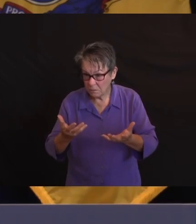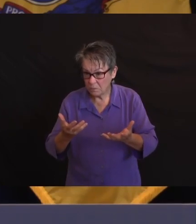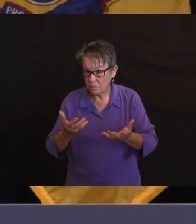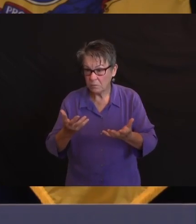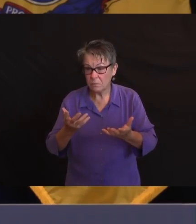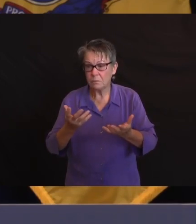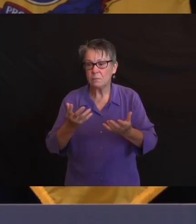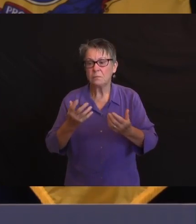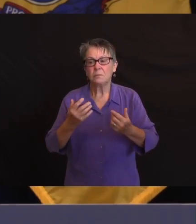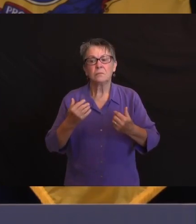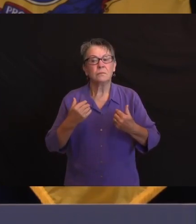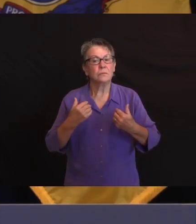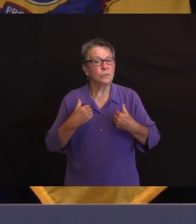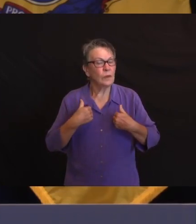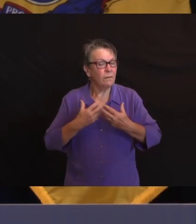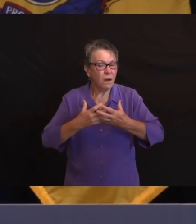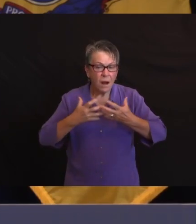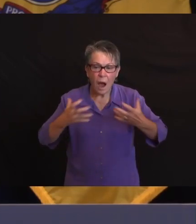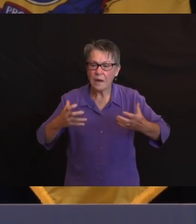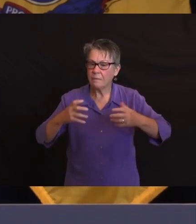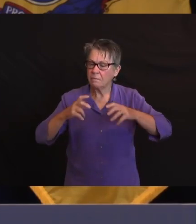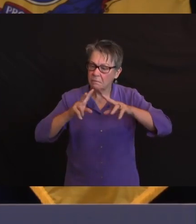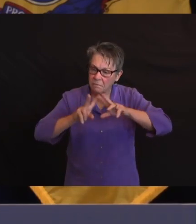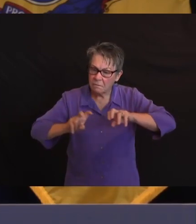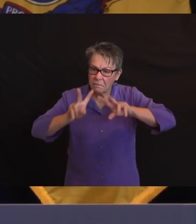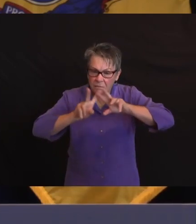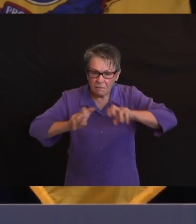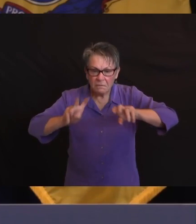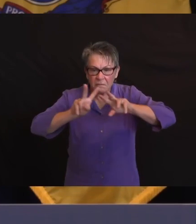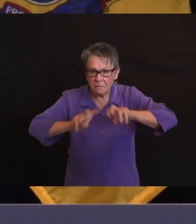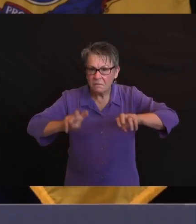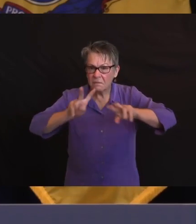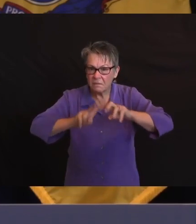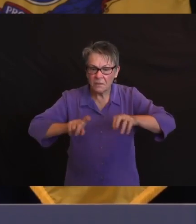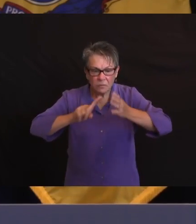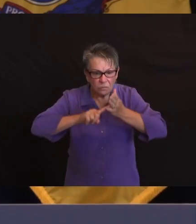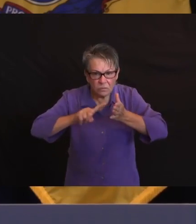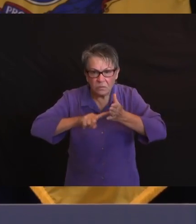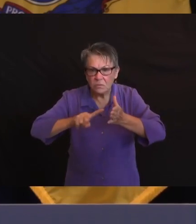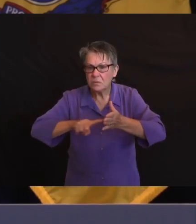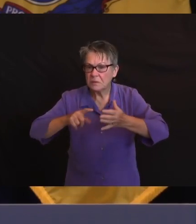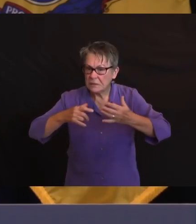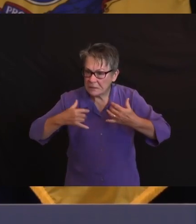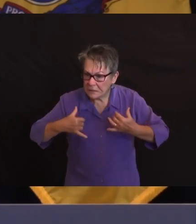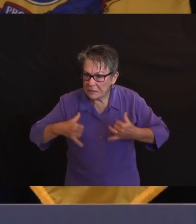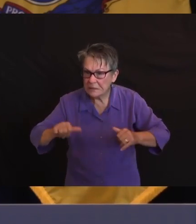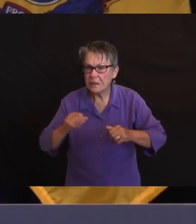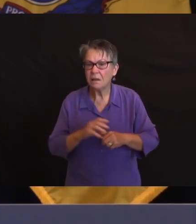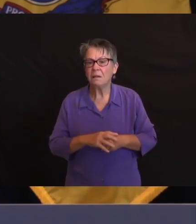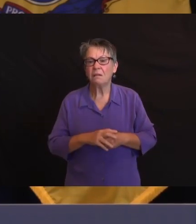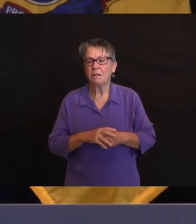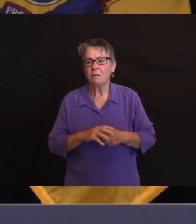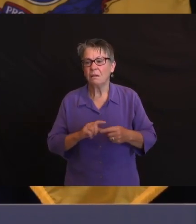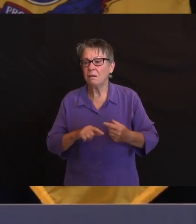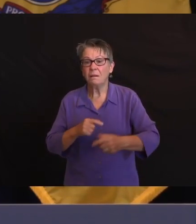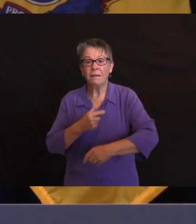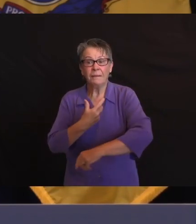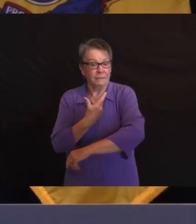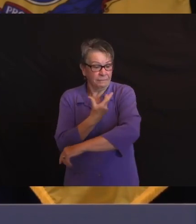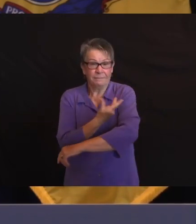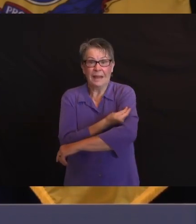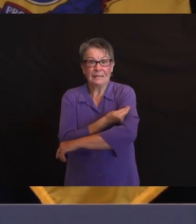also underscores that while the vaccine may not be the panacea or the magic wand, it's a big step if you get that